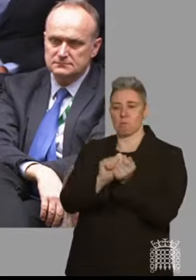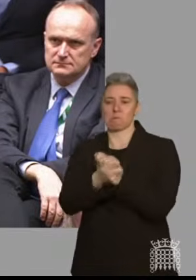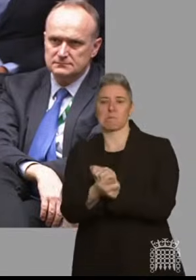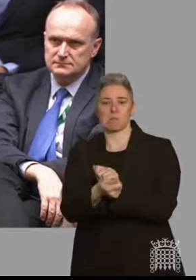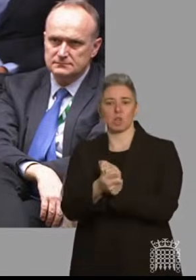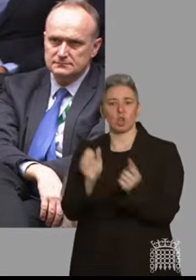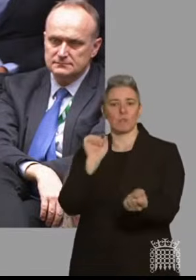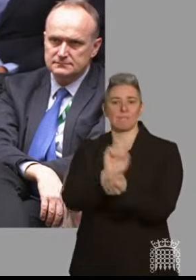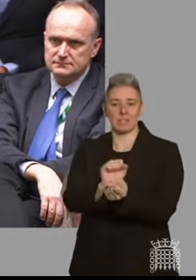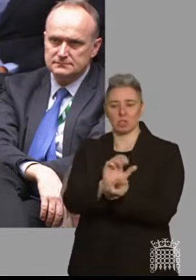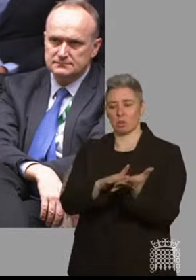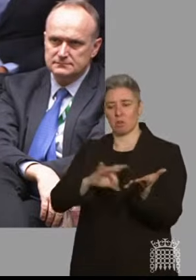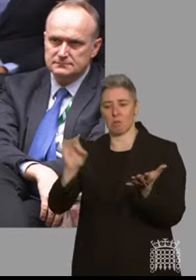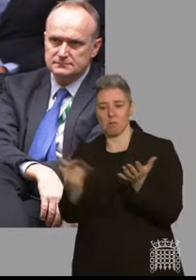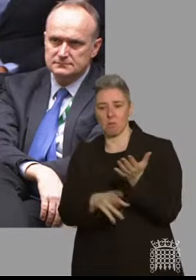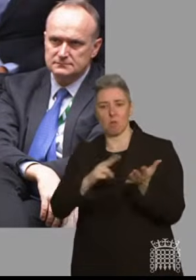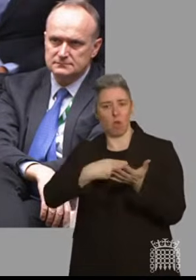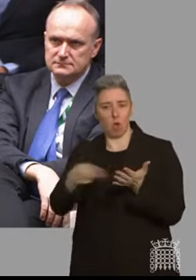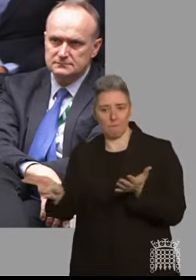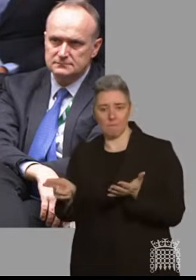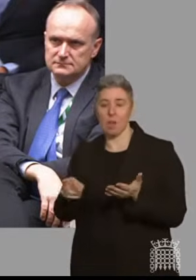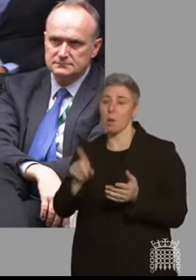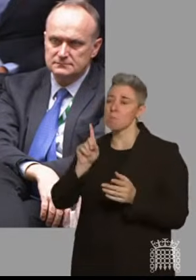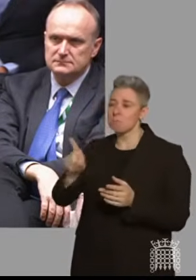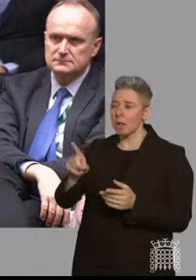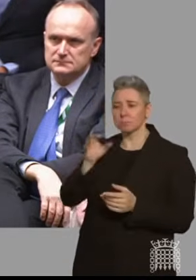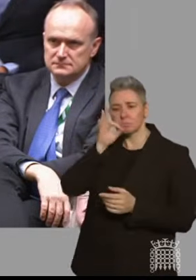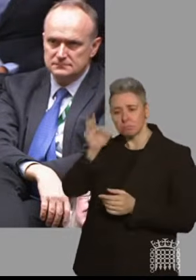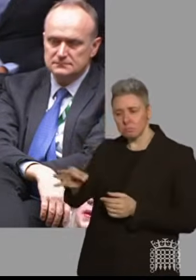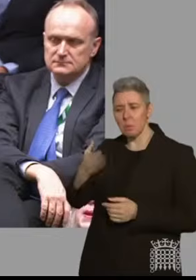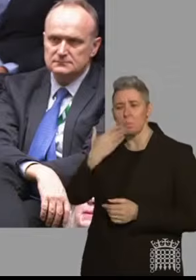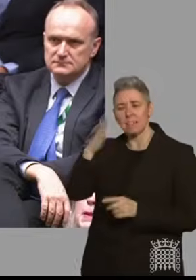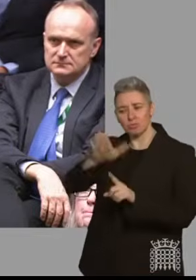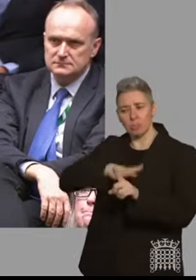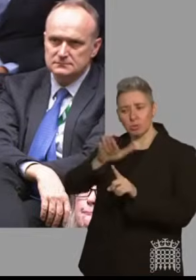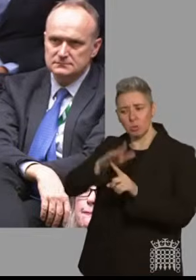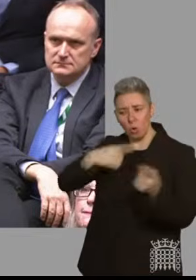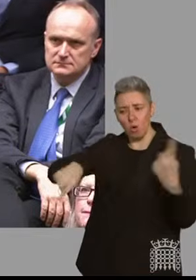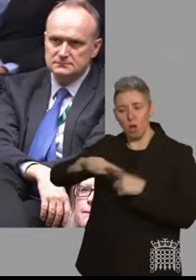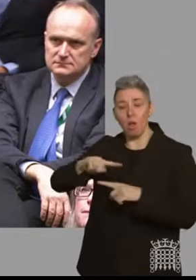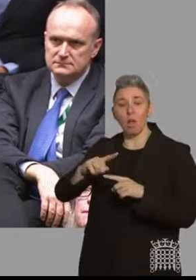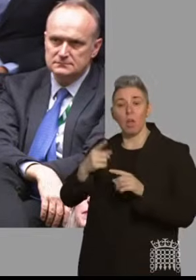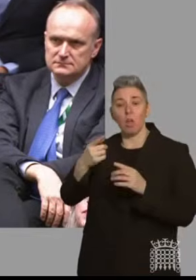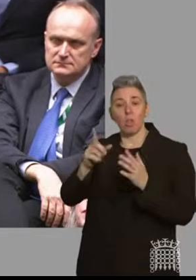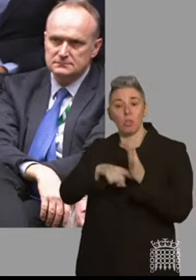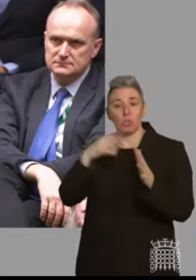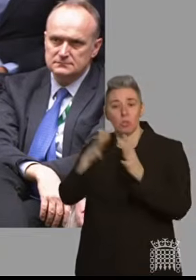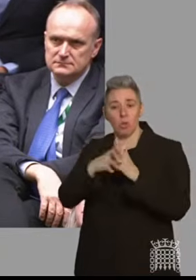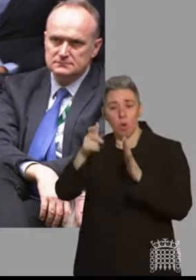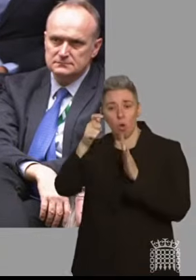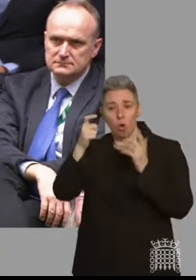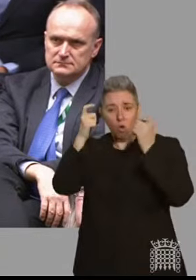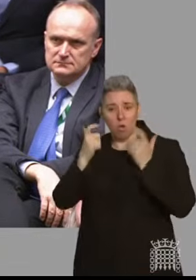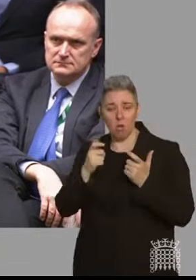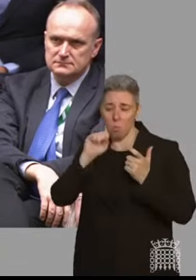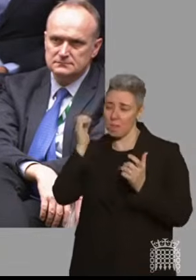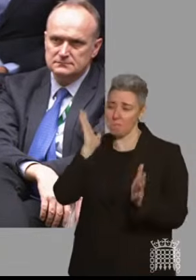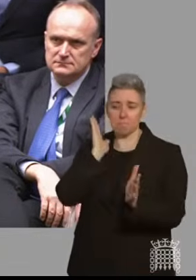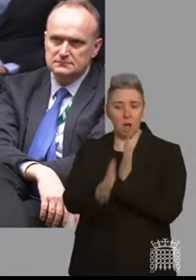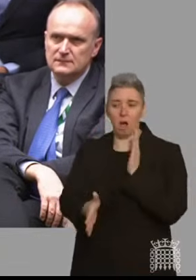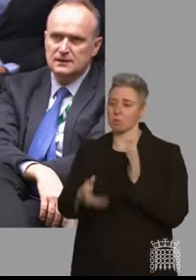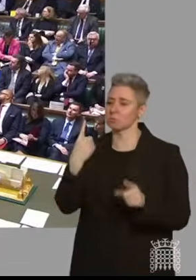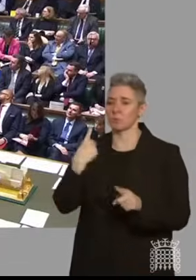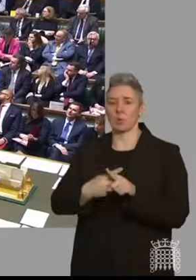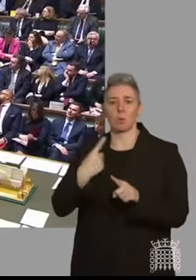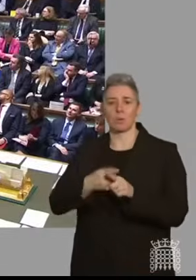reassure this House that that legislation will be passed as quickly as possible, and we will support all sub-postmasters right across our